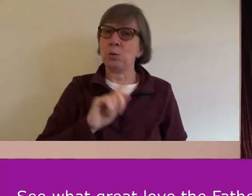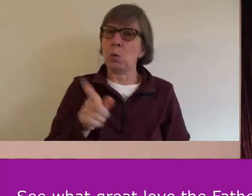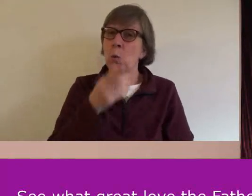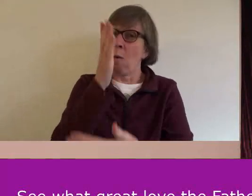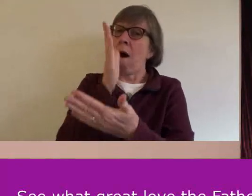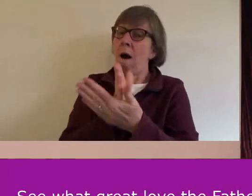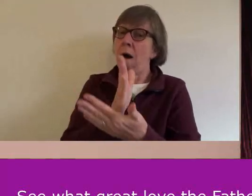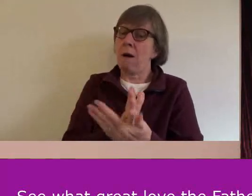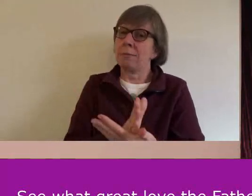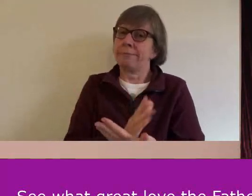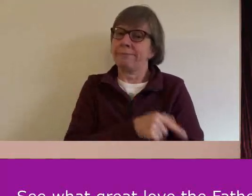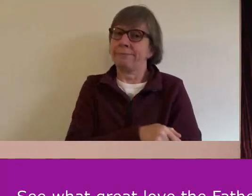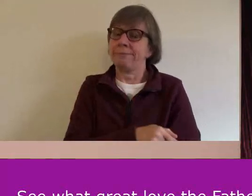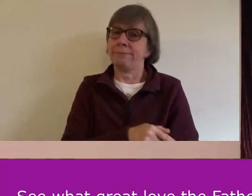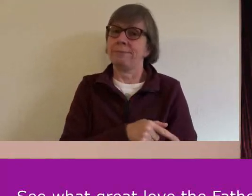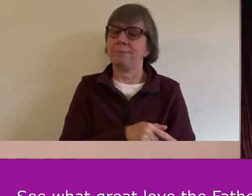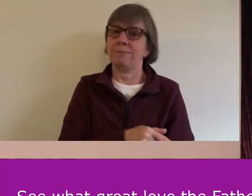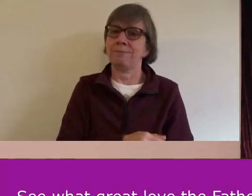what we are.